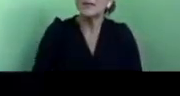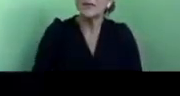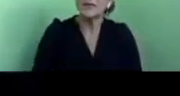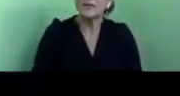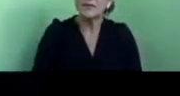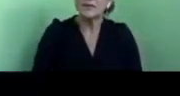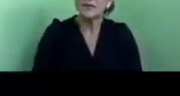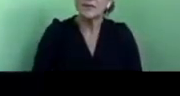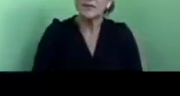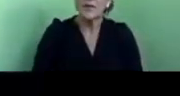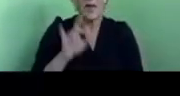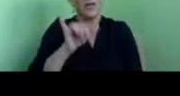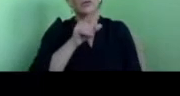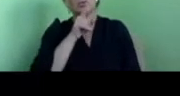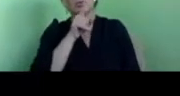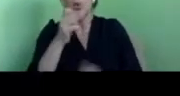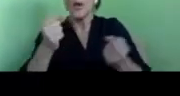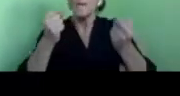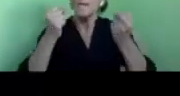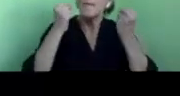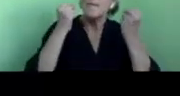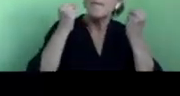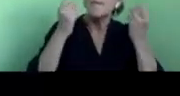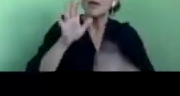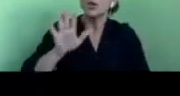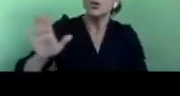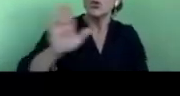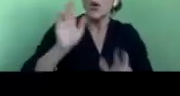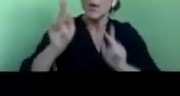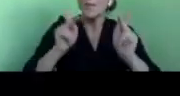Is it true that many of your people have no homes?